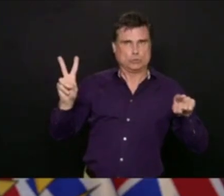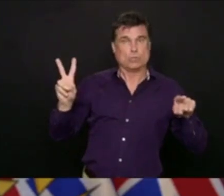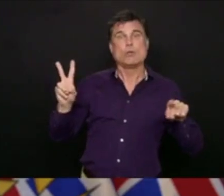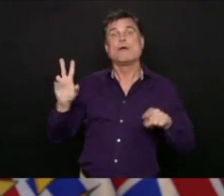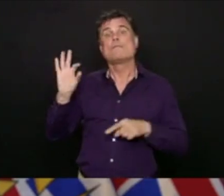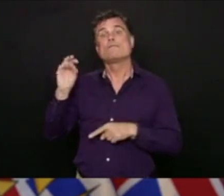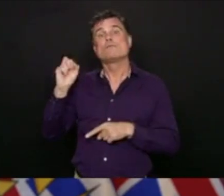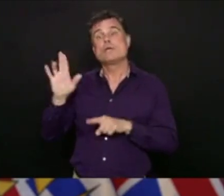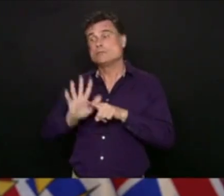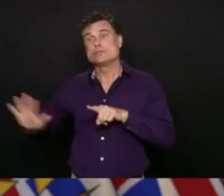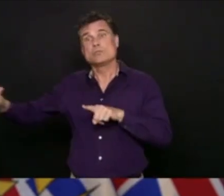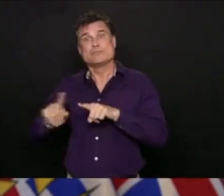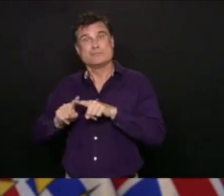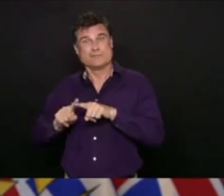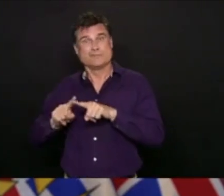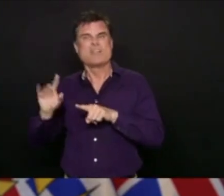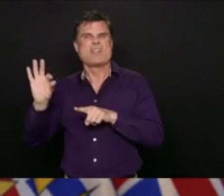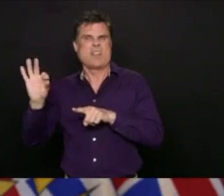the Fraser Health Region,